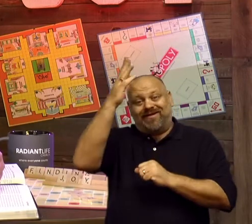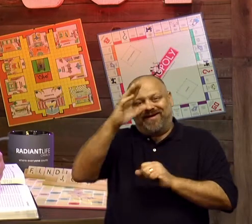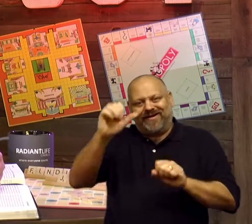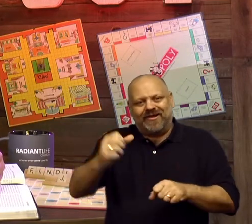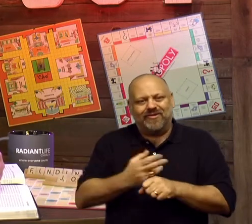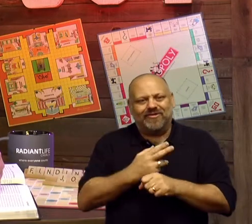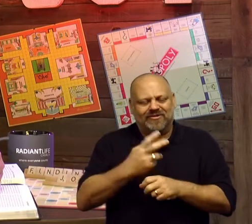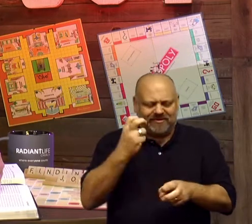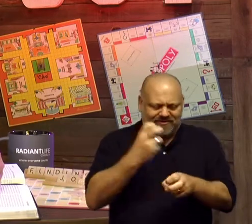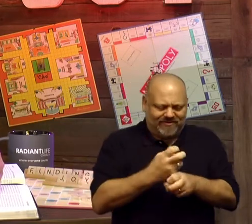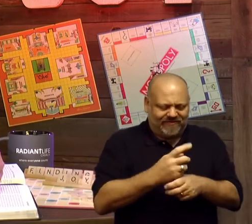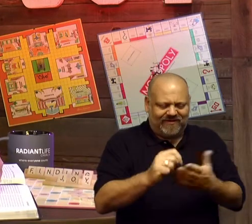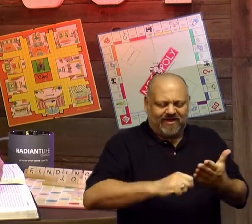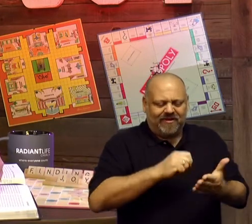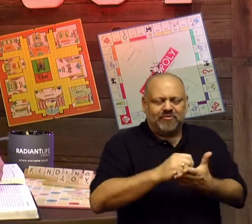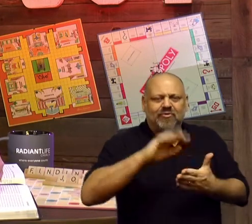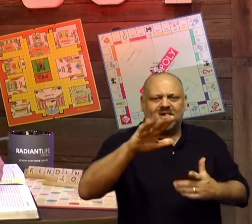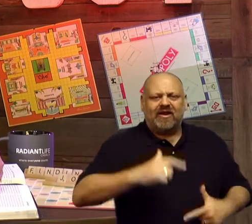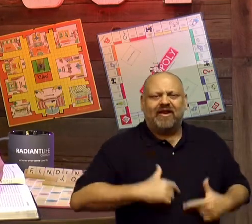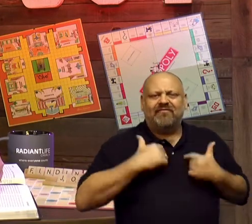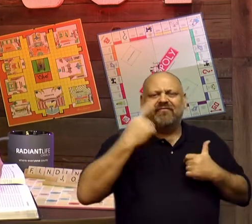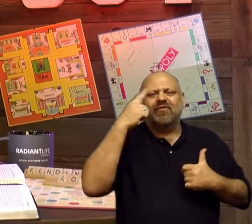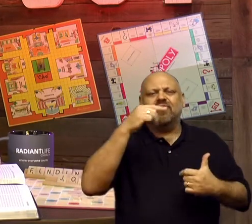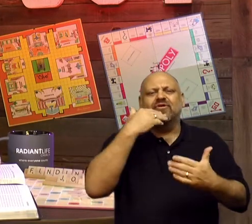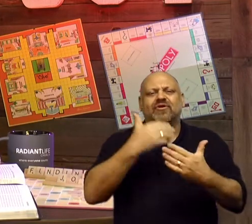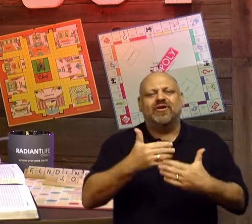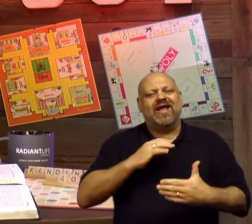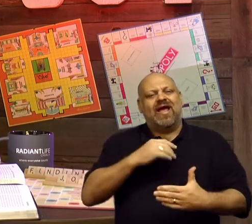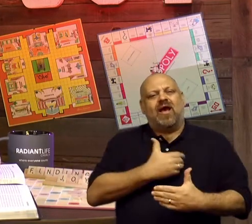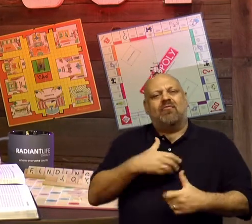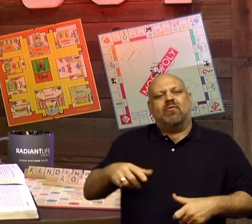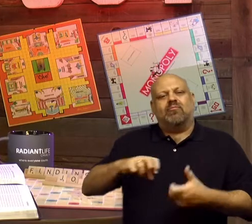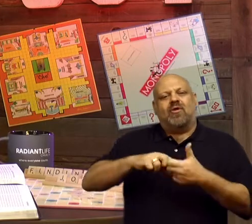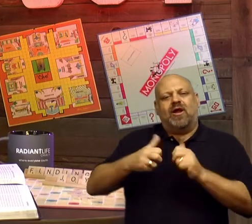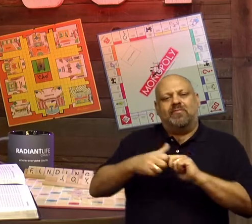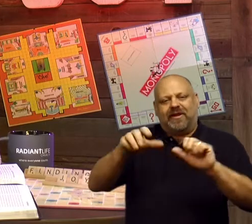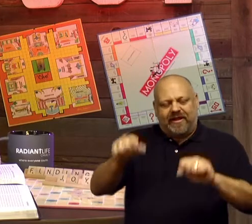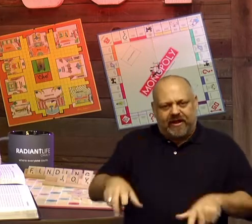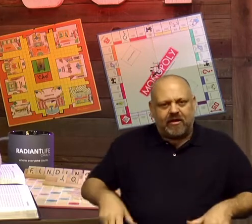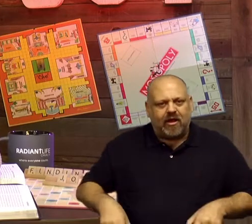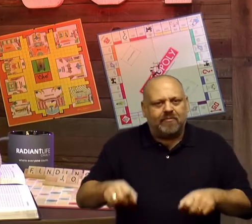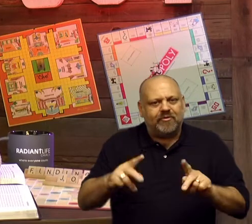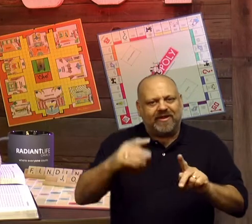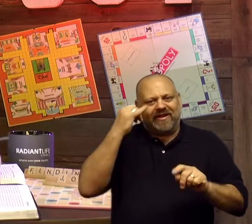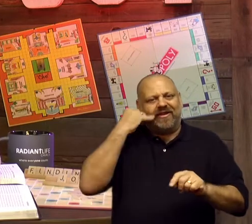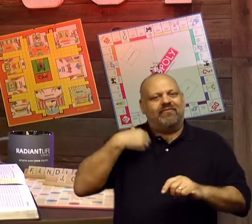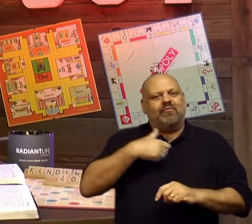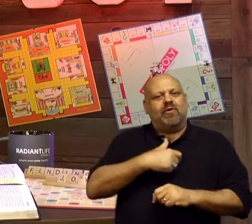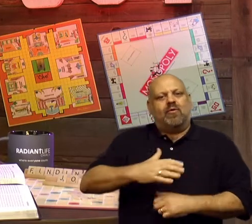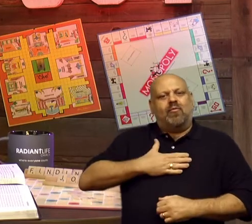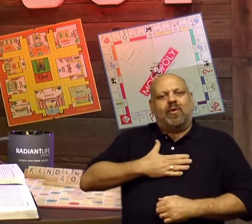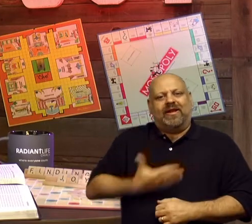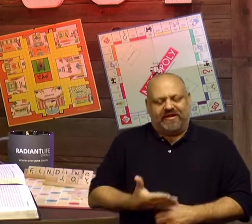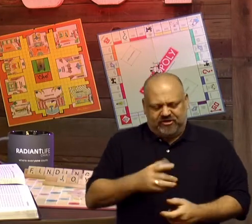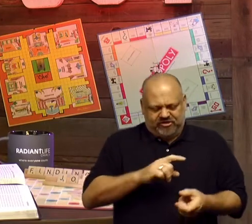use the difficulties in your life for good. Our problems can be opportunities if we're willing to